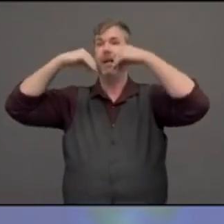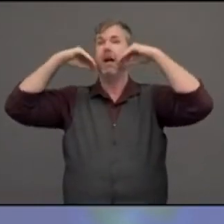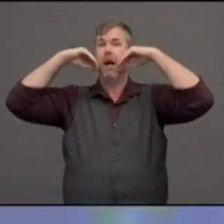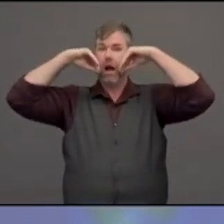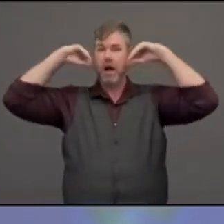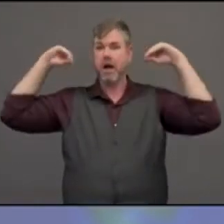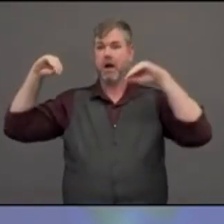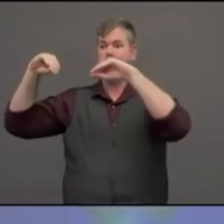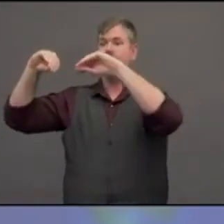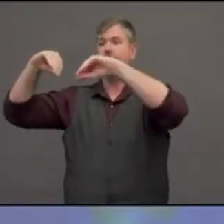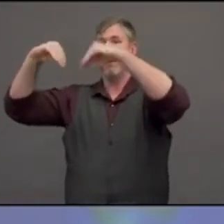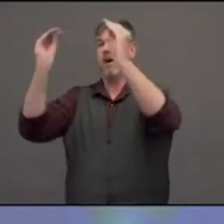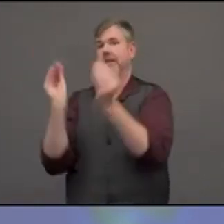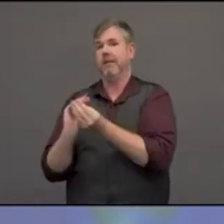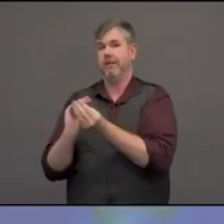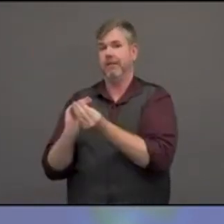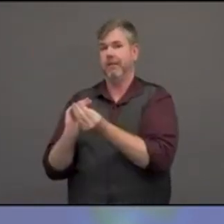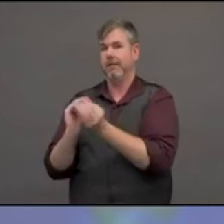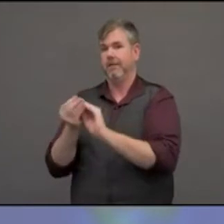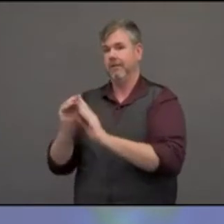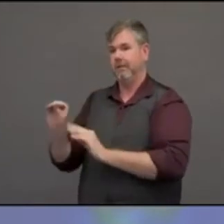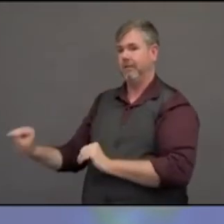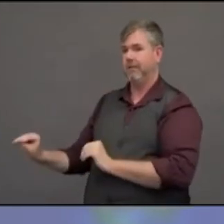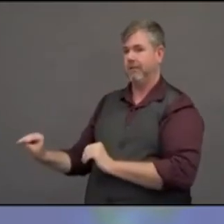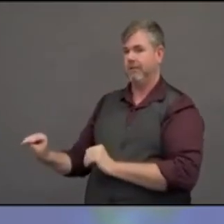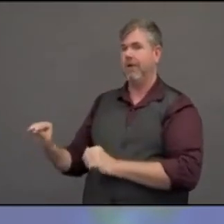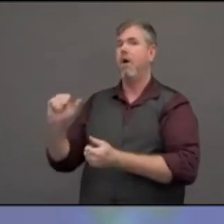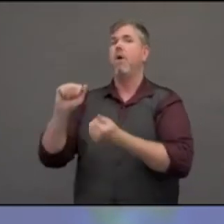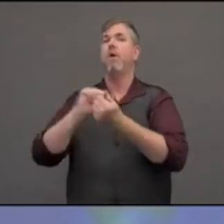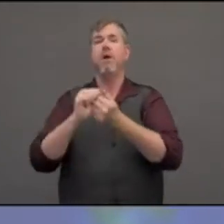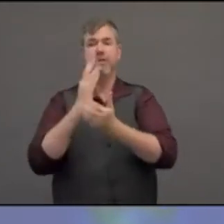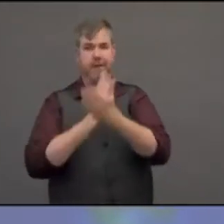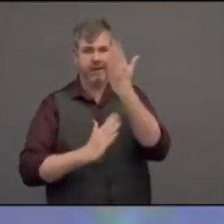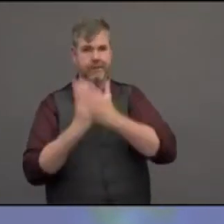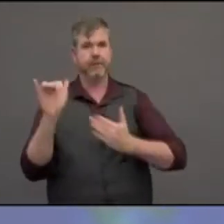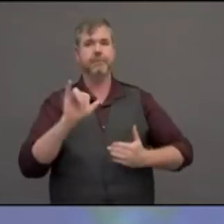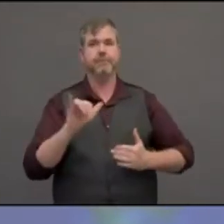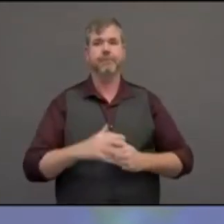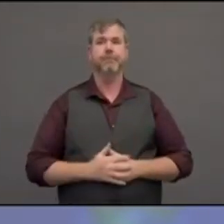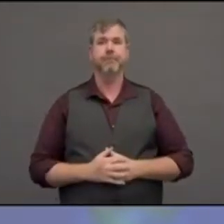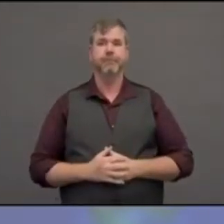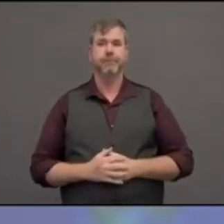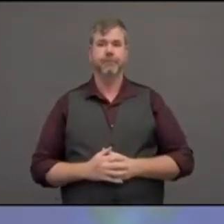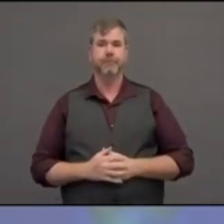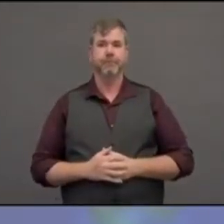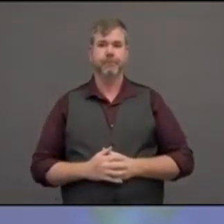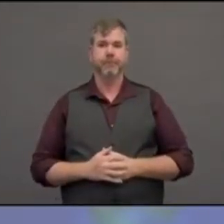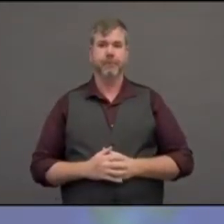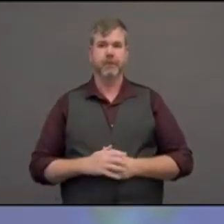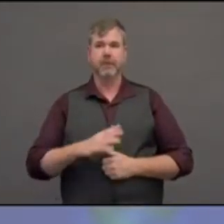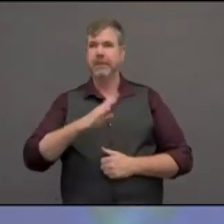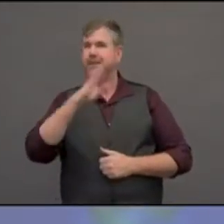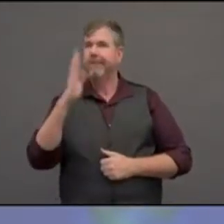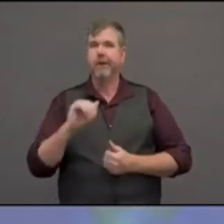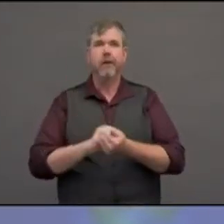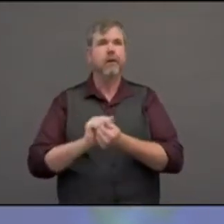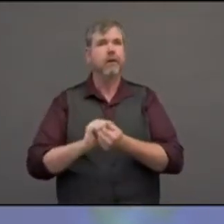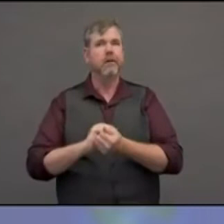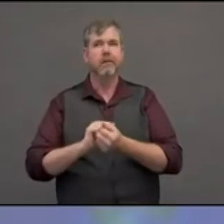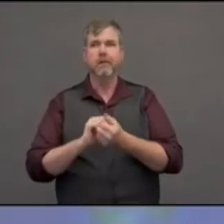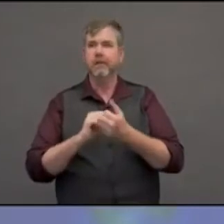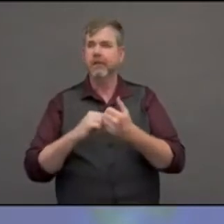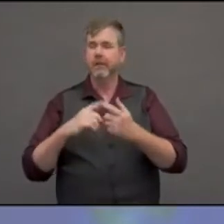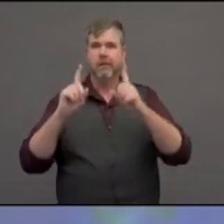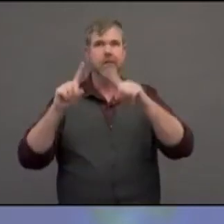and I have not washed my hands so much in my entire life, because everything I touch, I'm just making sure, because it's just a very easy